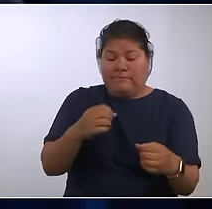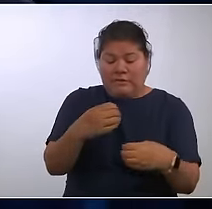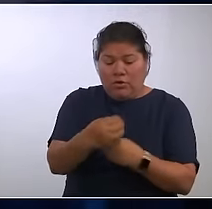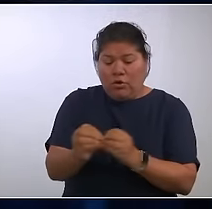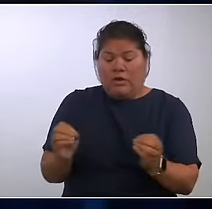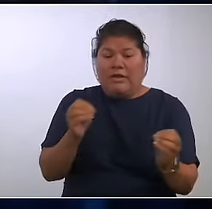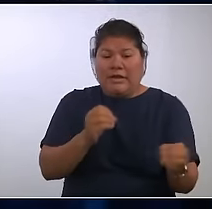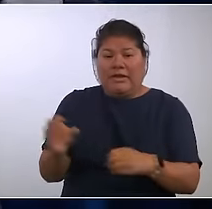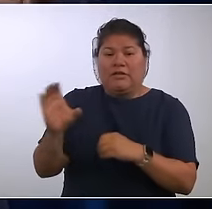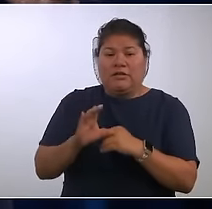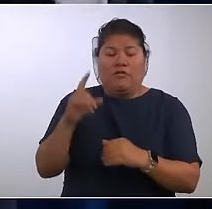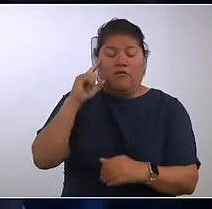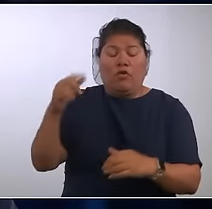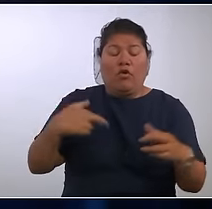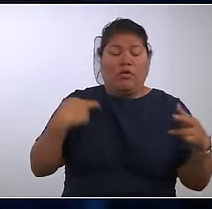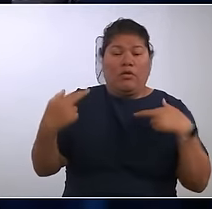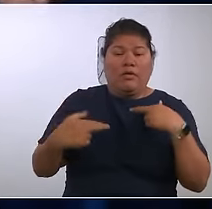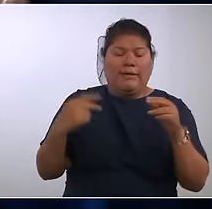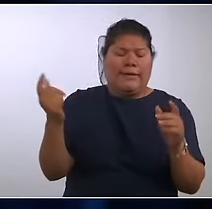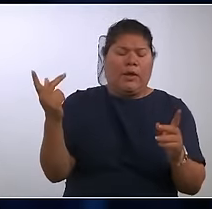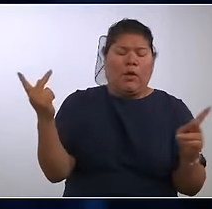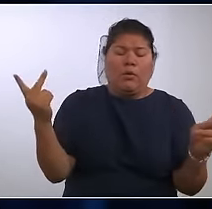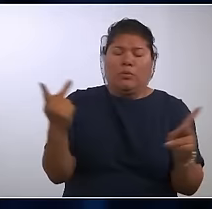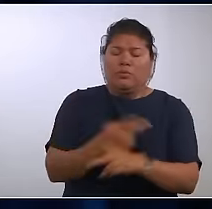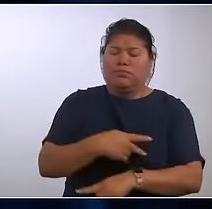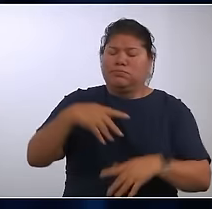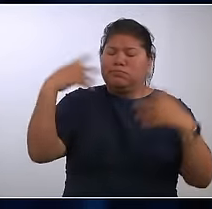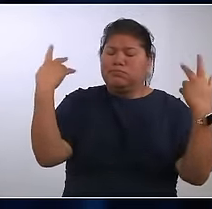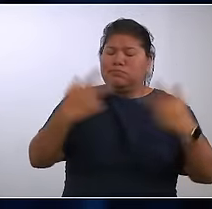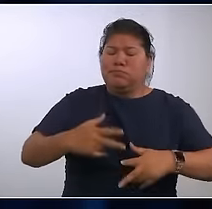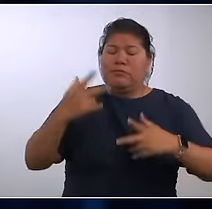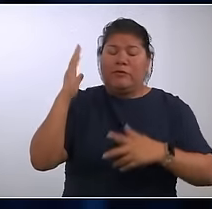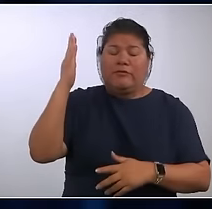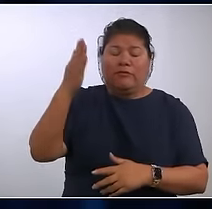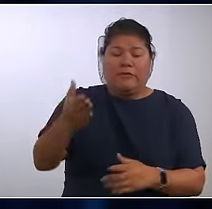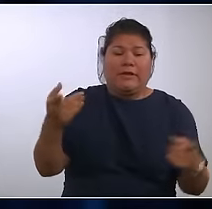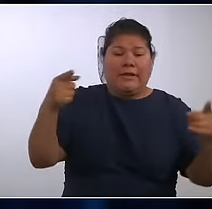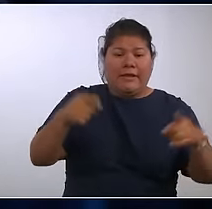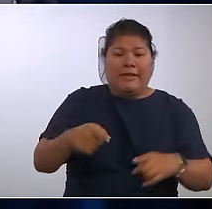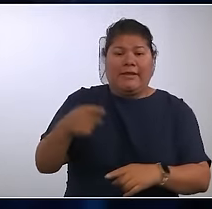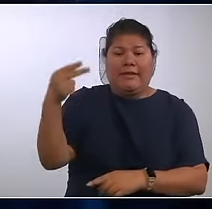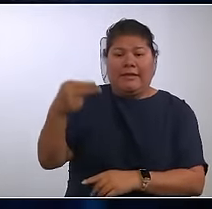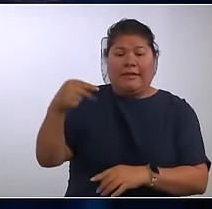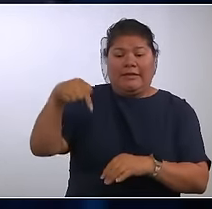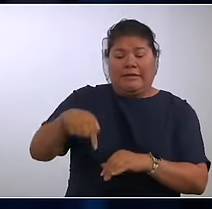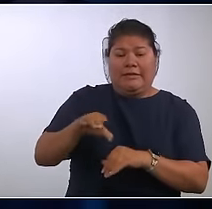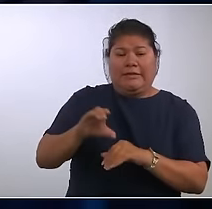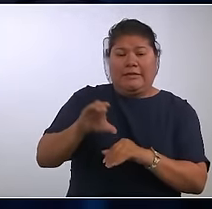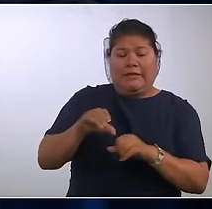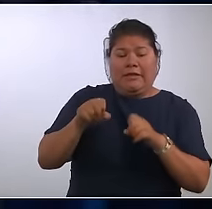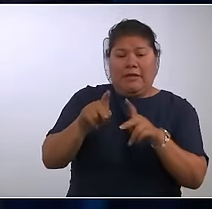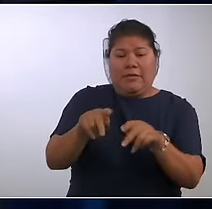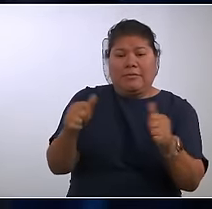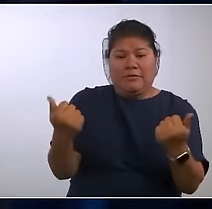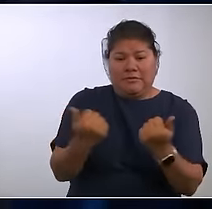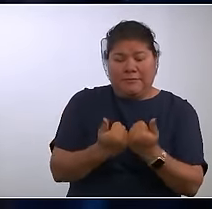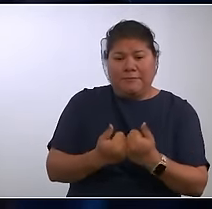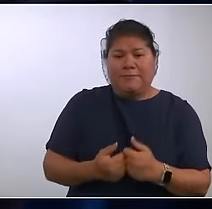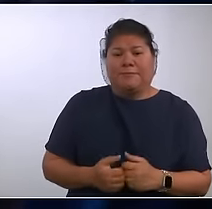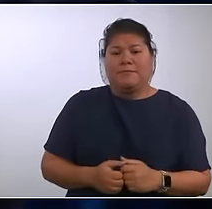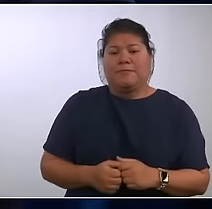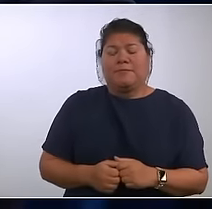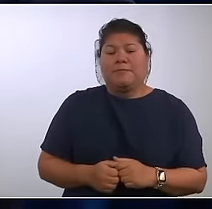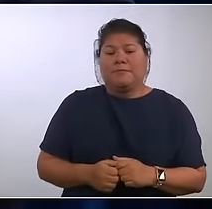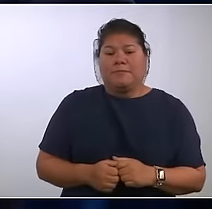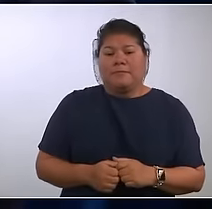structuring the church, para el avivamiento más grande, for the greatest revival, en la historia de la asamblea apostólica, in the